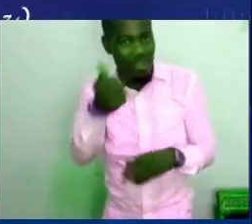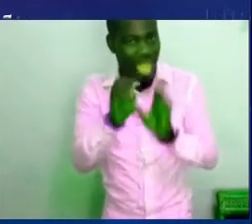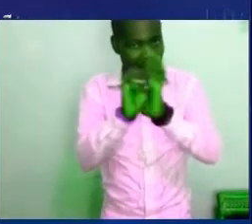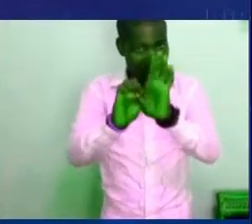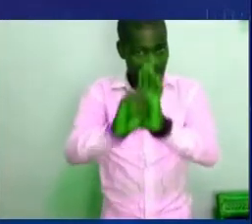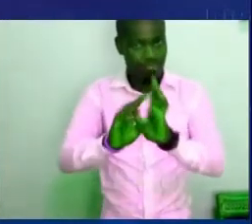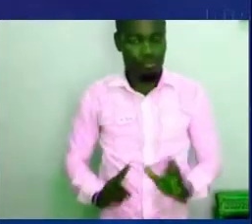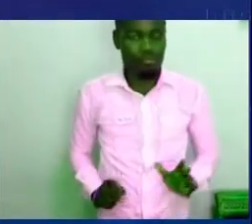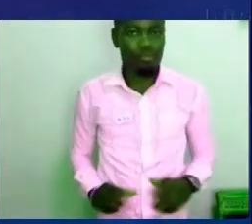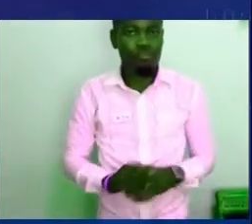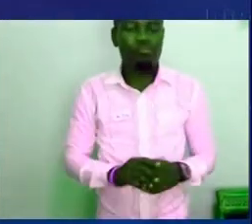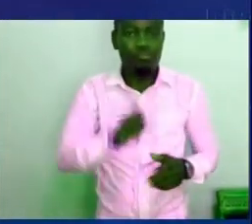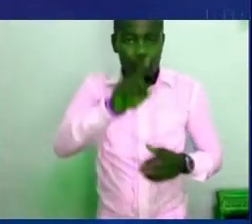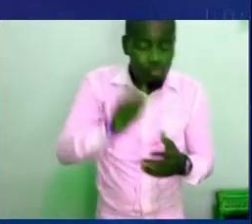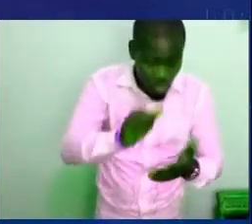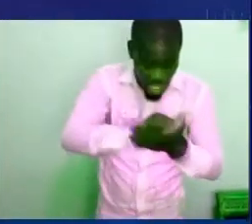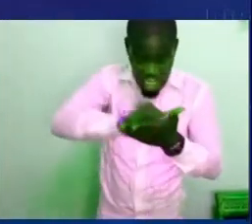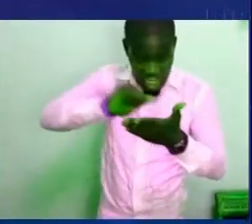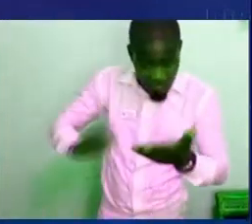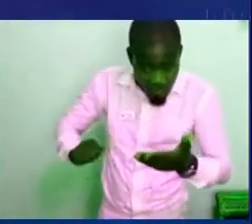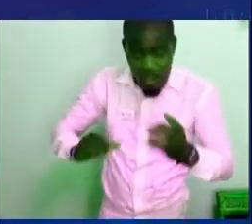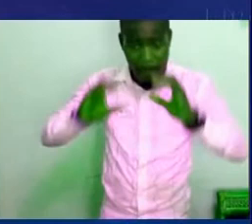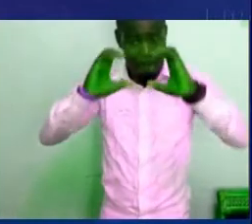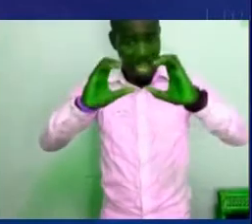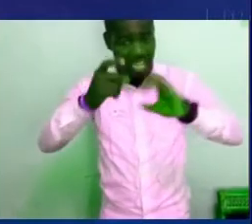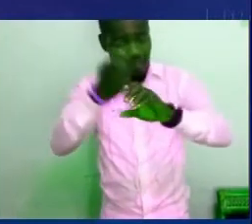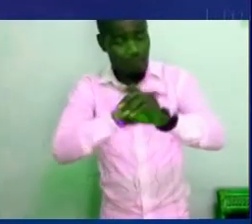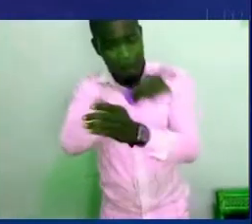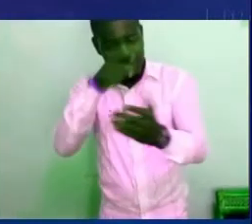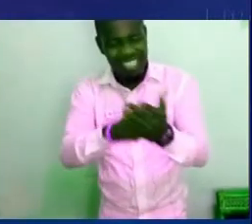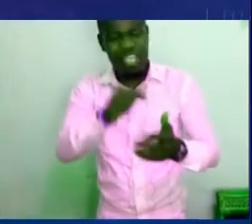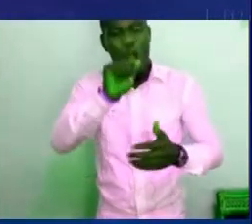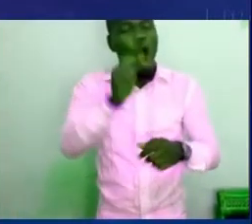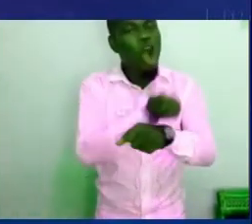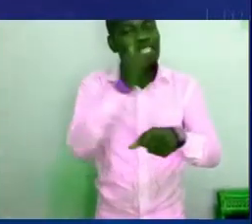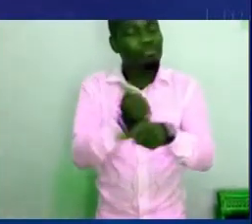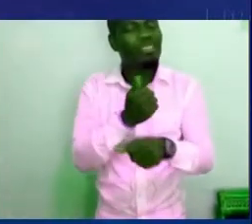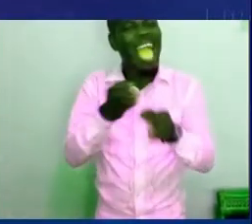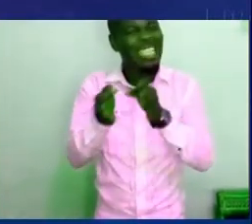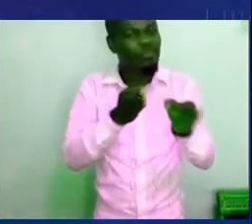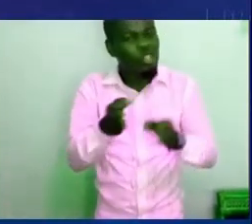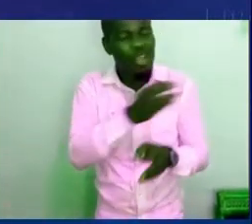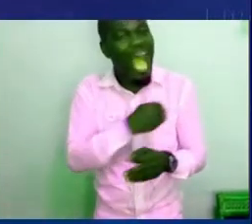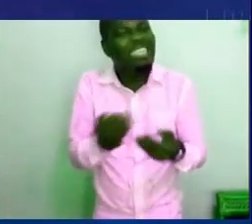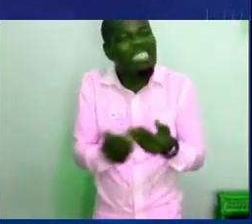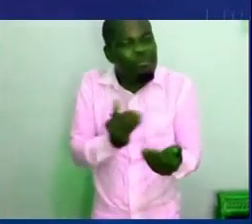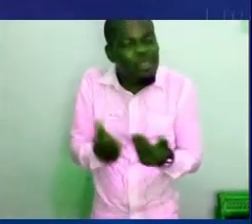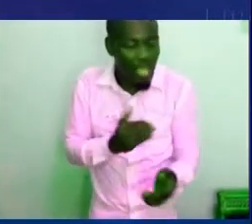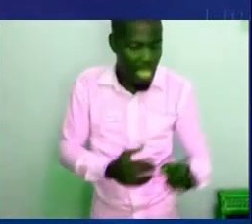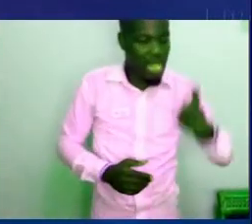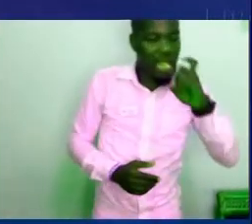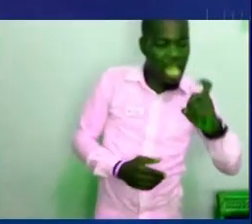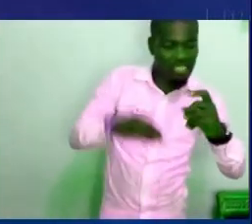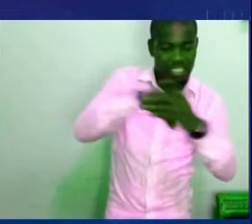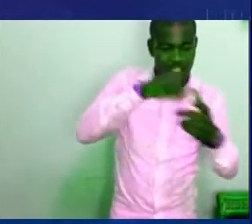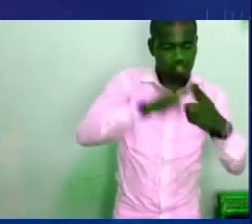Let's look at another example. Remove bracket from this algebraic expression